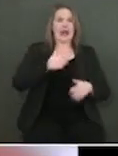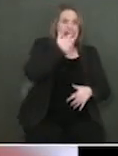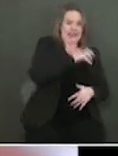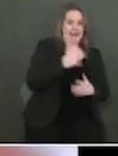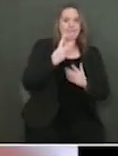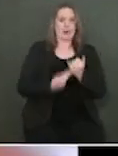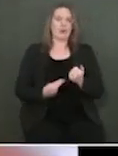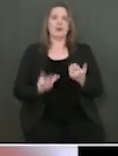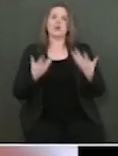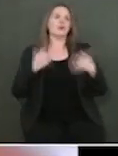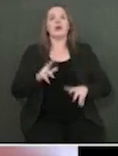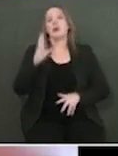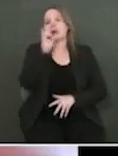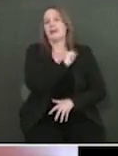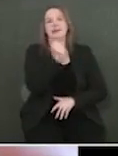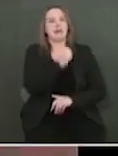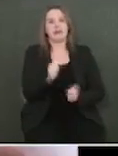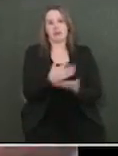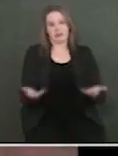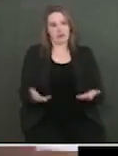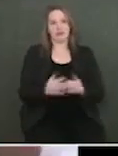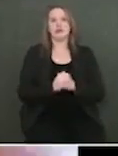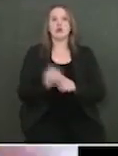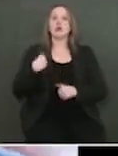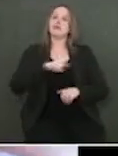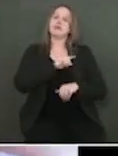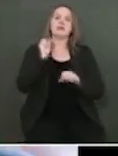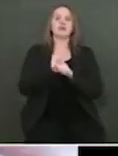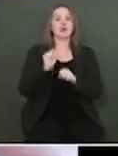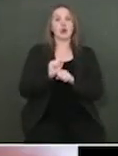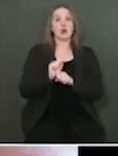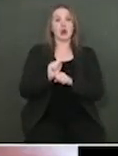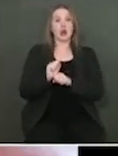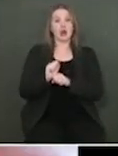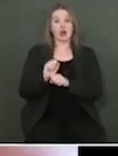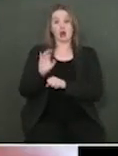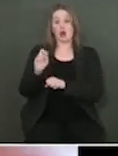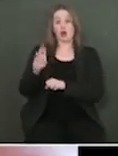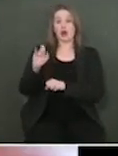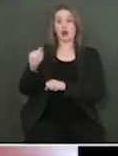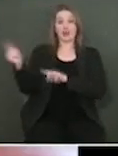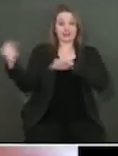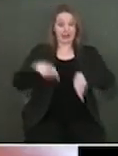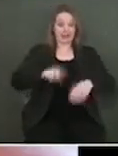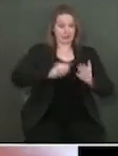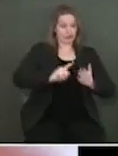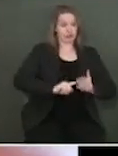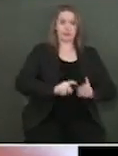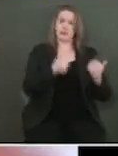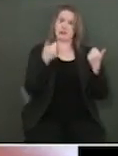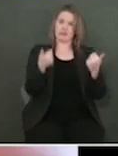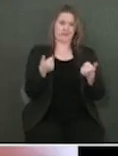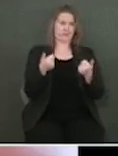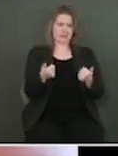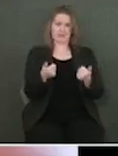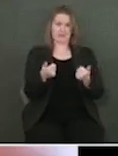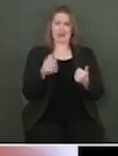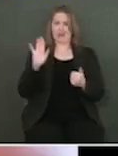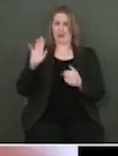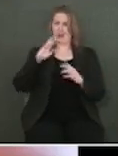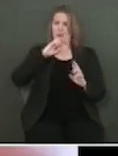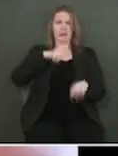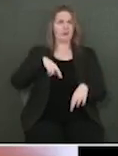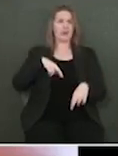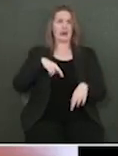so we're working really hard. We had a really good inspection with ERCOT. We got a good an inspection report